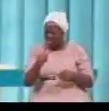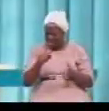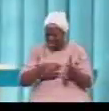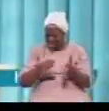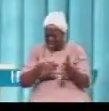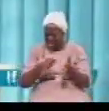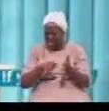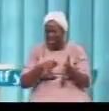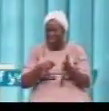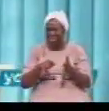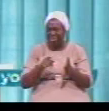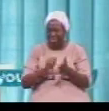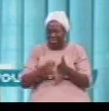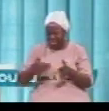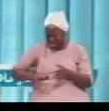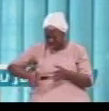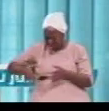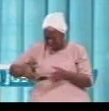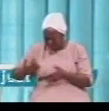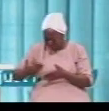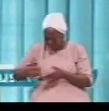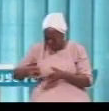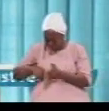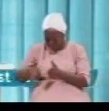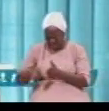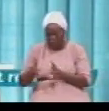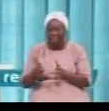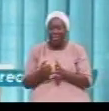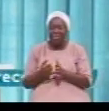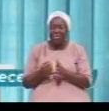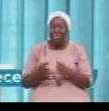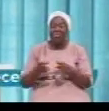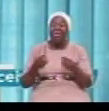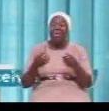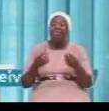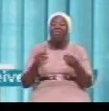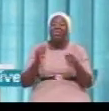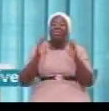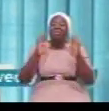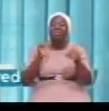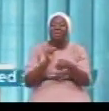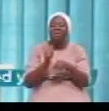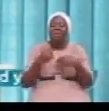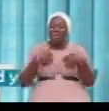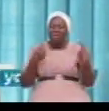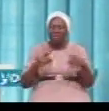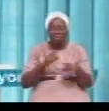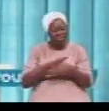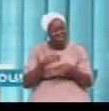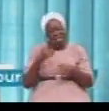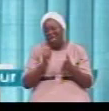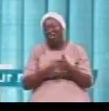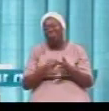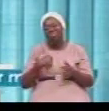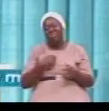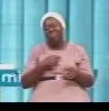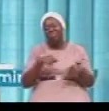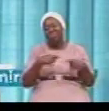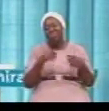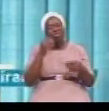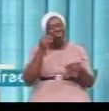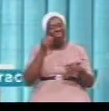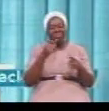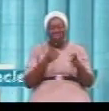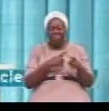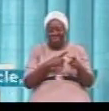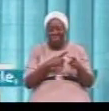So many, many miracles have happened here tonight. And don't say, well, I will go home first. Then I can